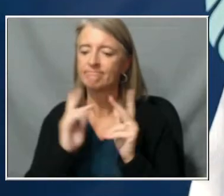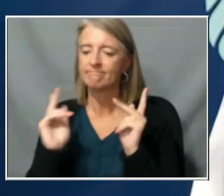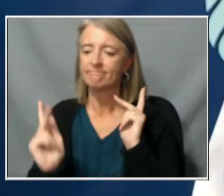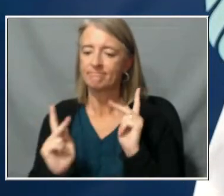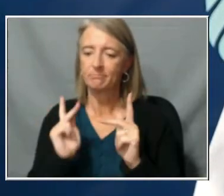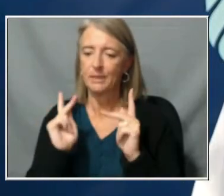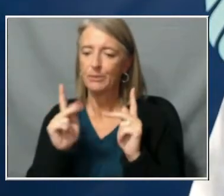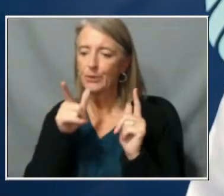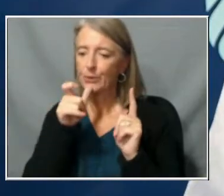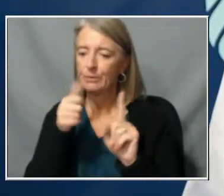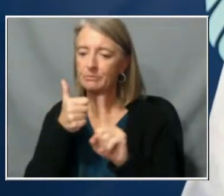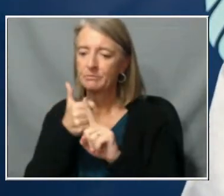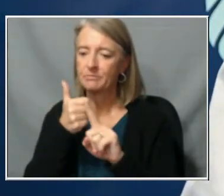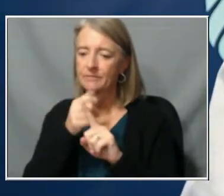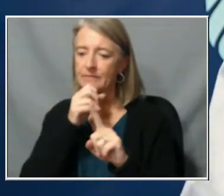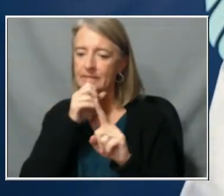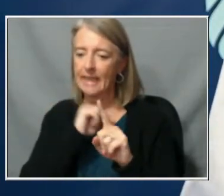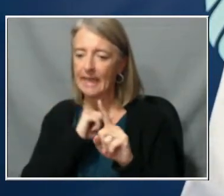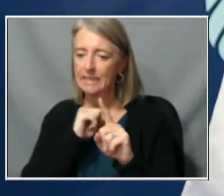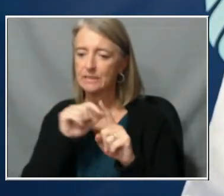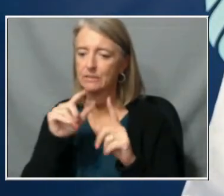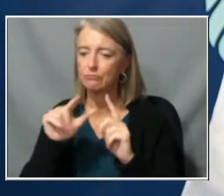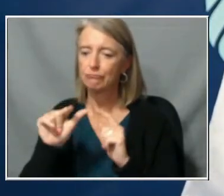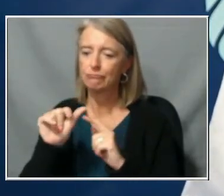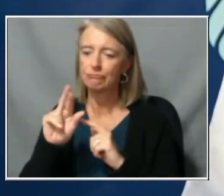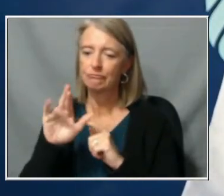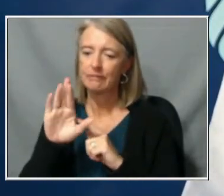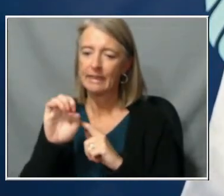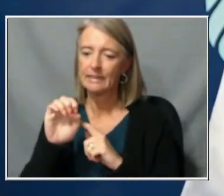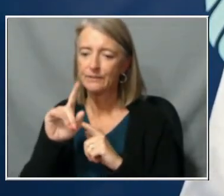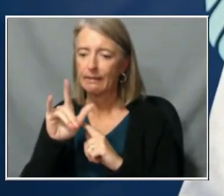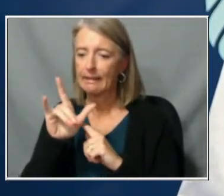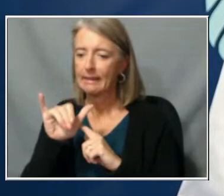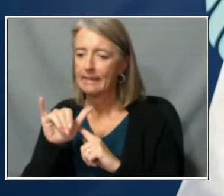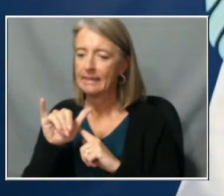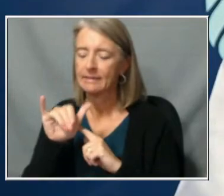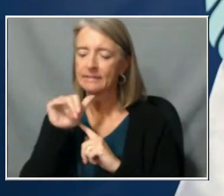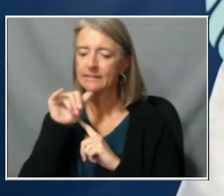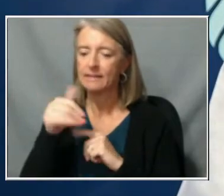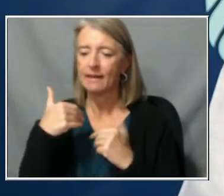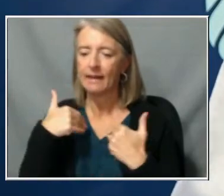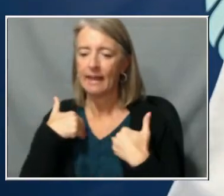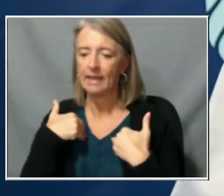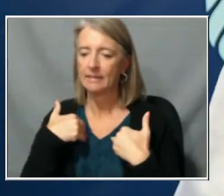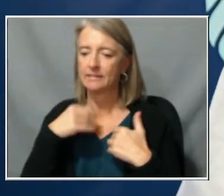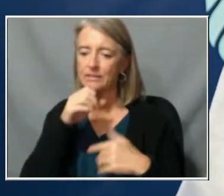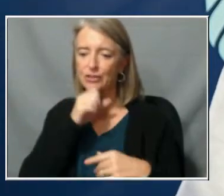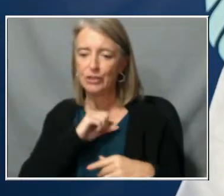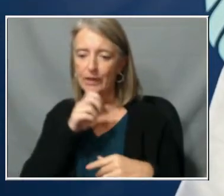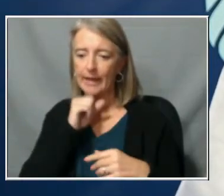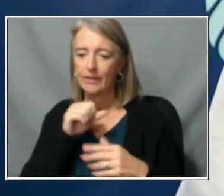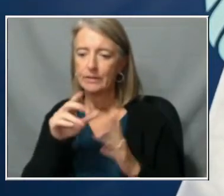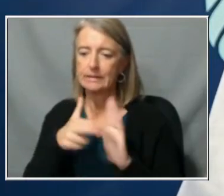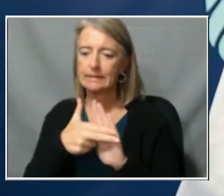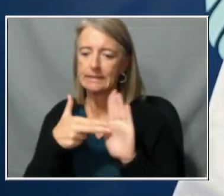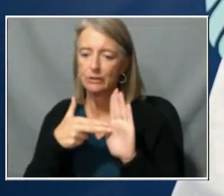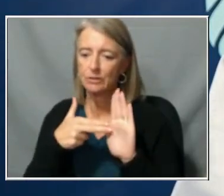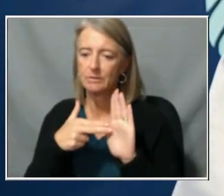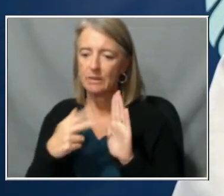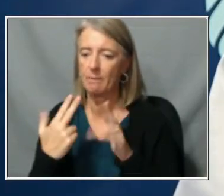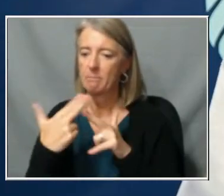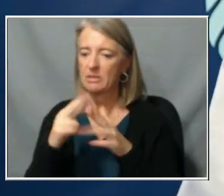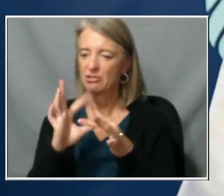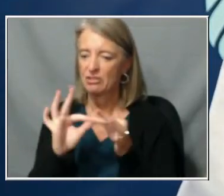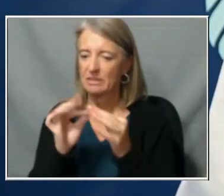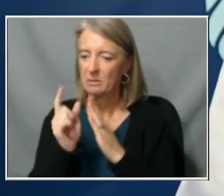are aging very gracefully and are not having any of the things that we call geriatric syndromes, which I'll mention in a moment,